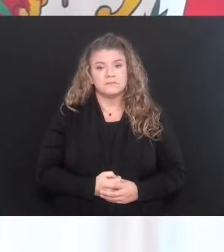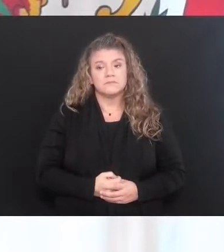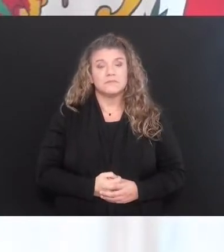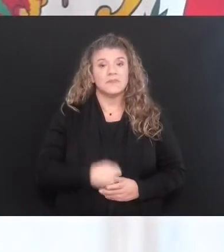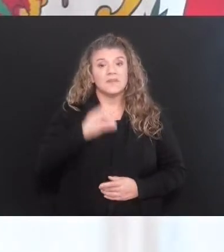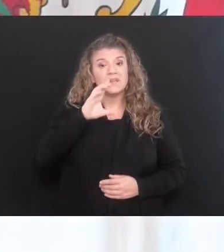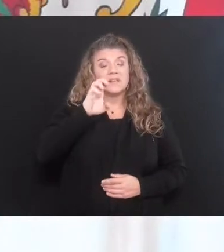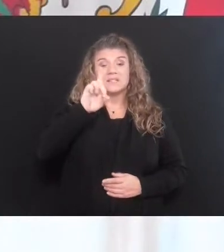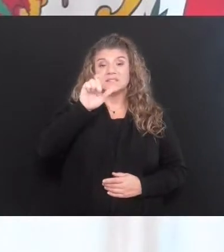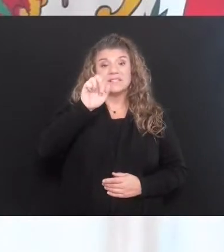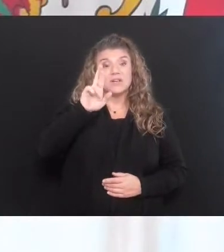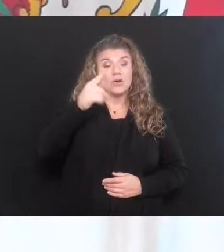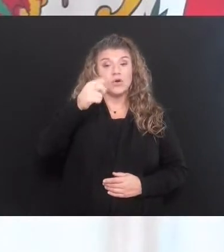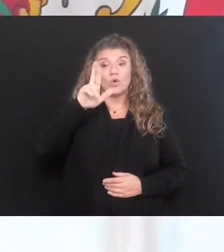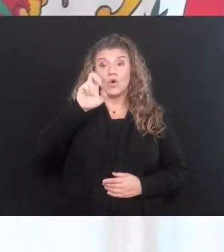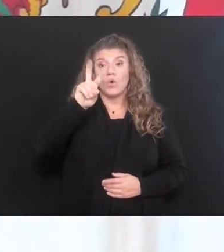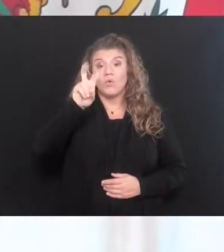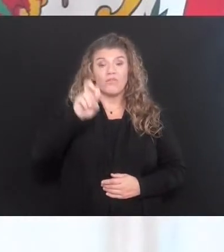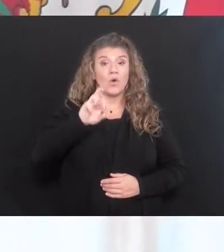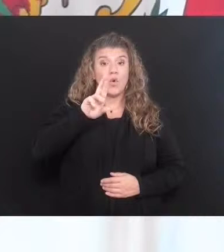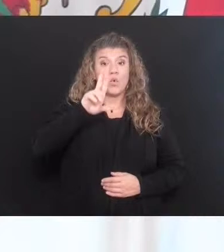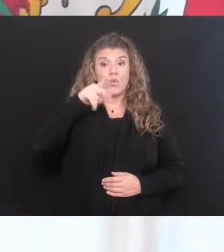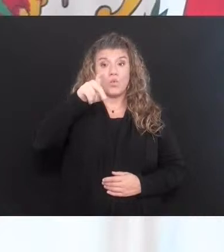Cedar Grove, Rupert,